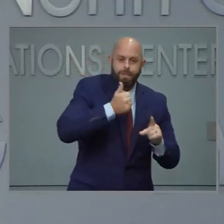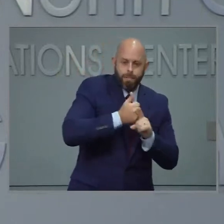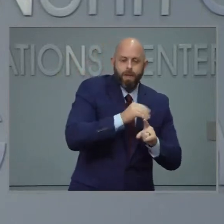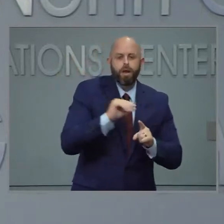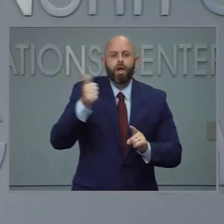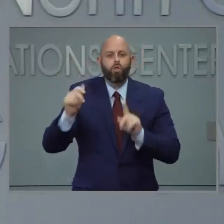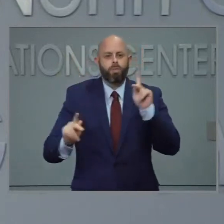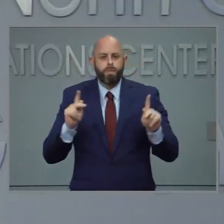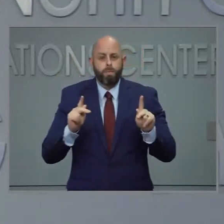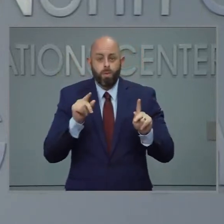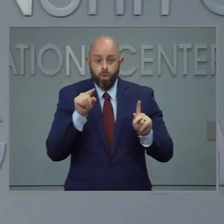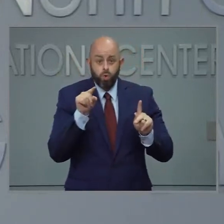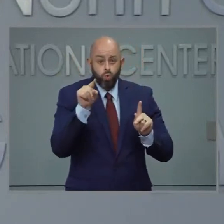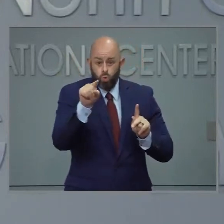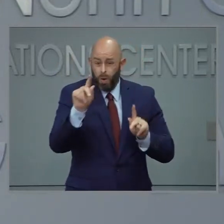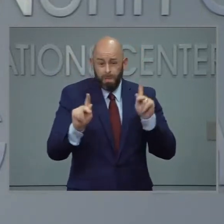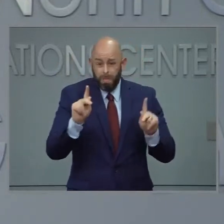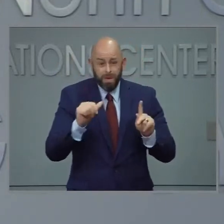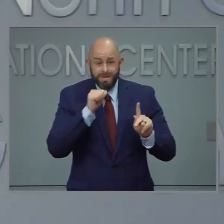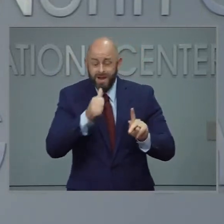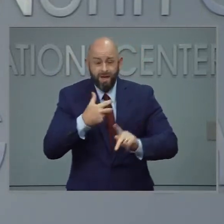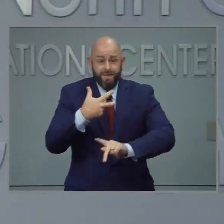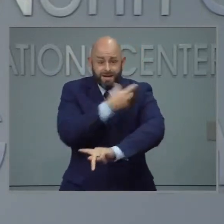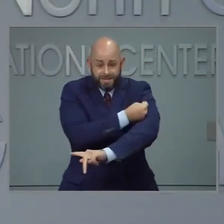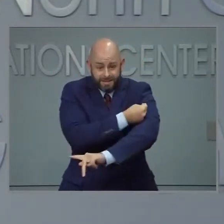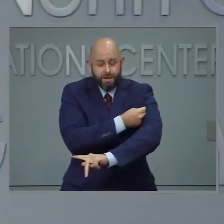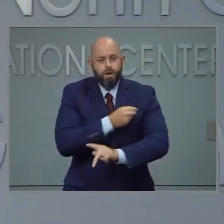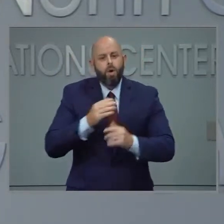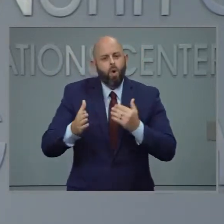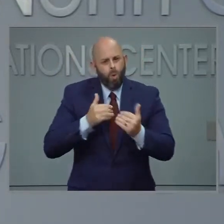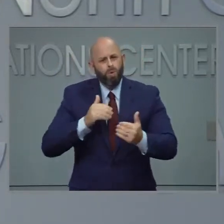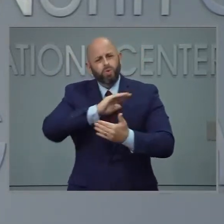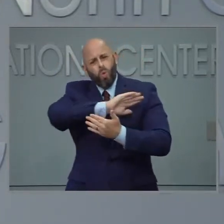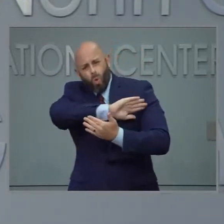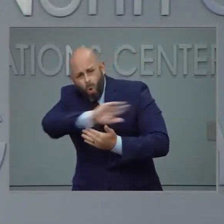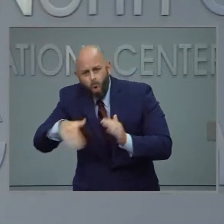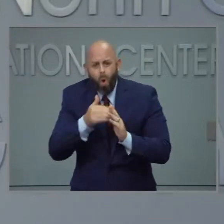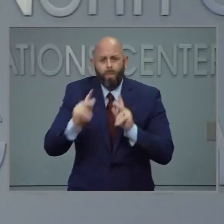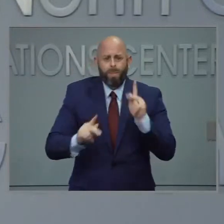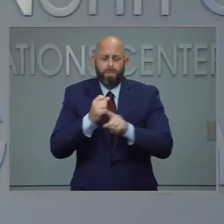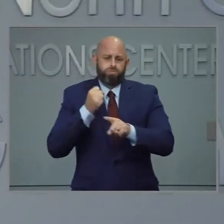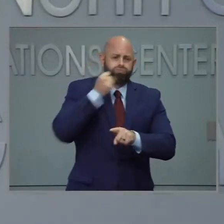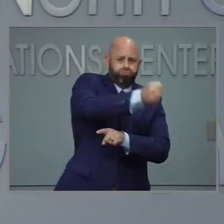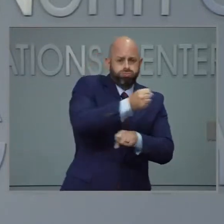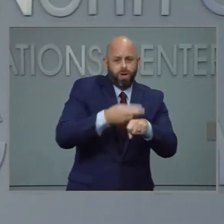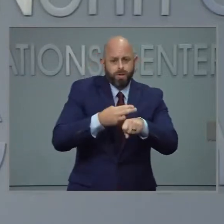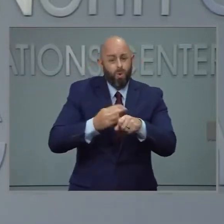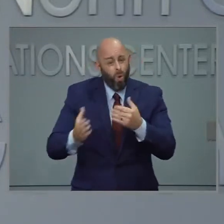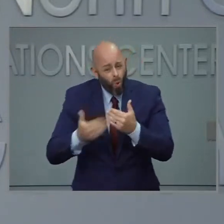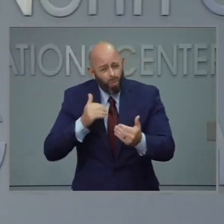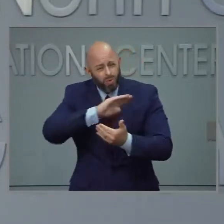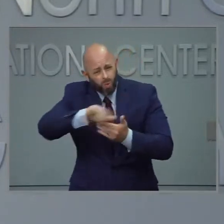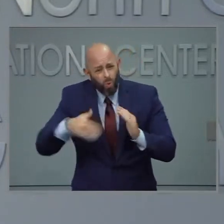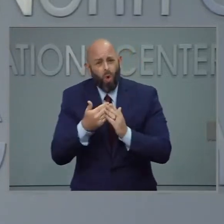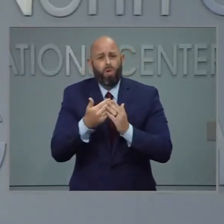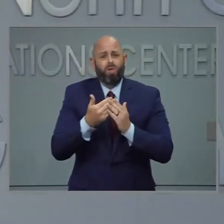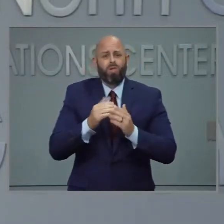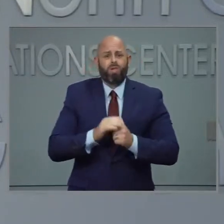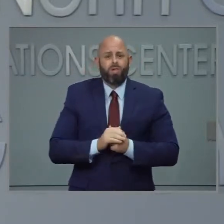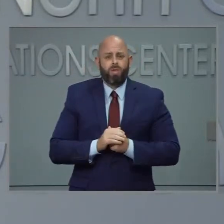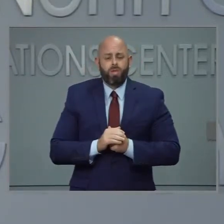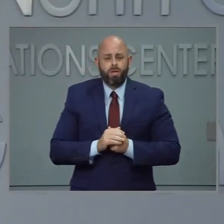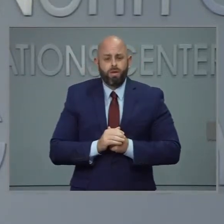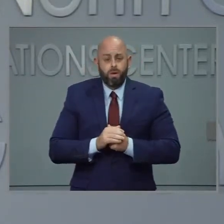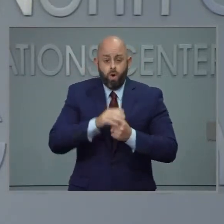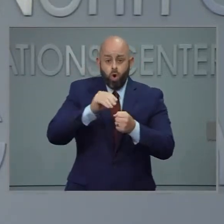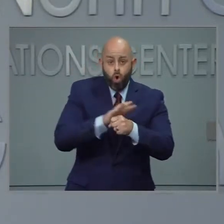are unvaccinated make up most all of our cases where people are getting sick and hospitalized. The Delta variant